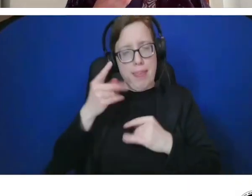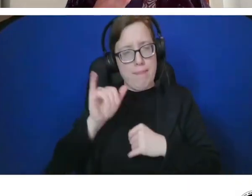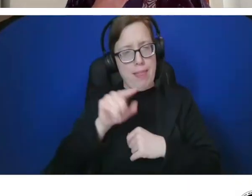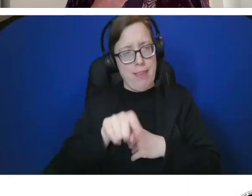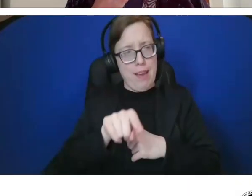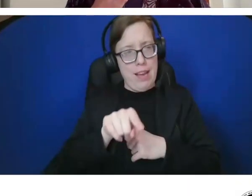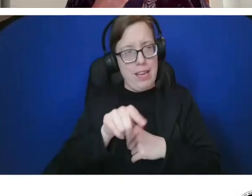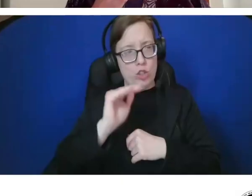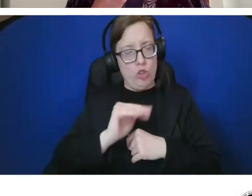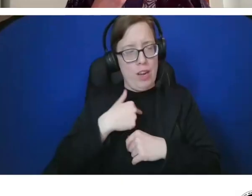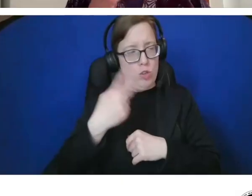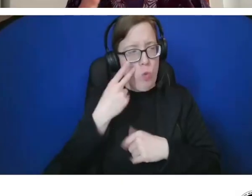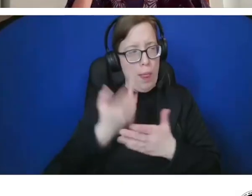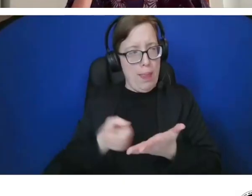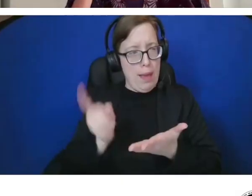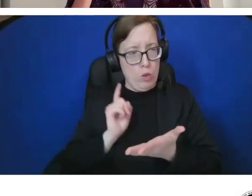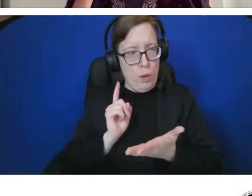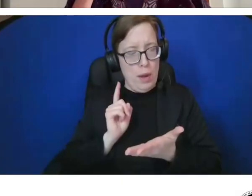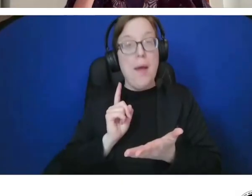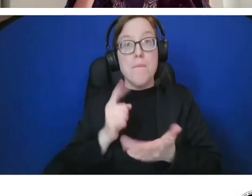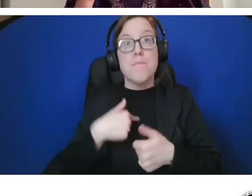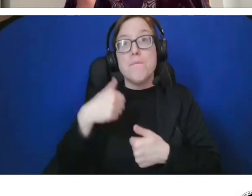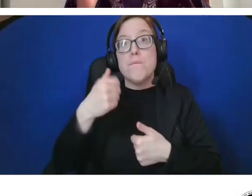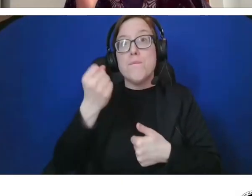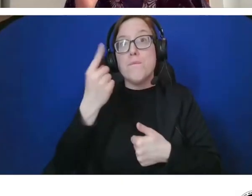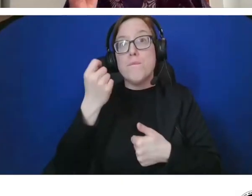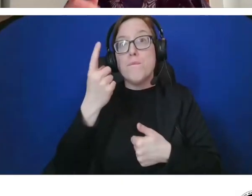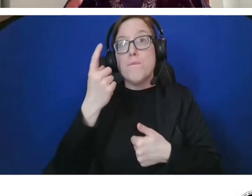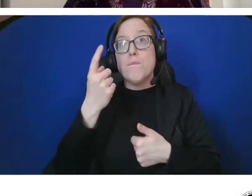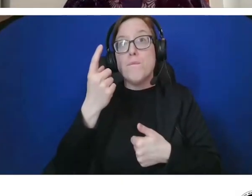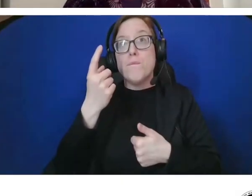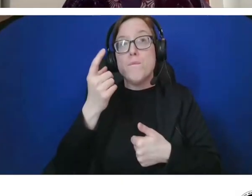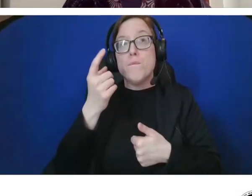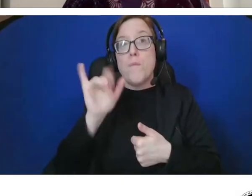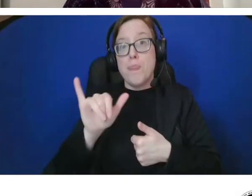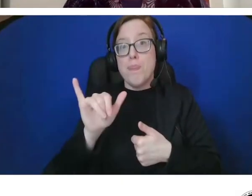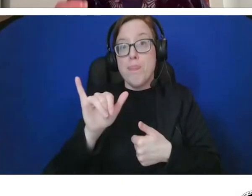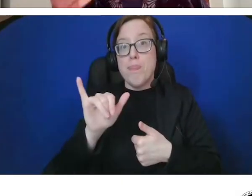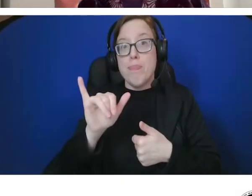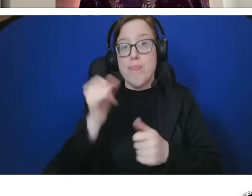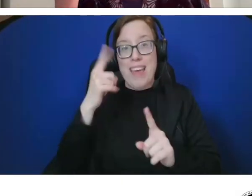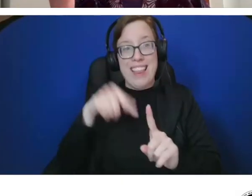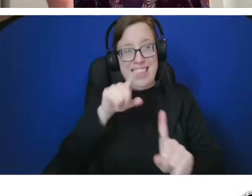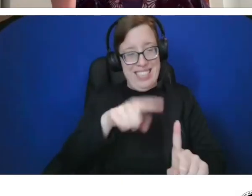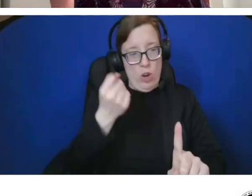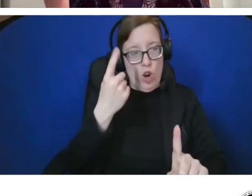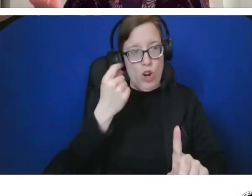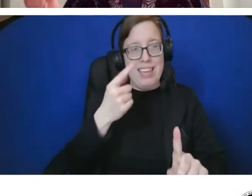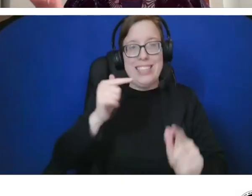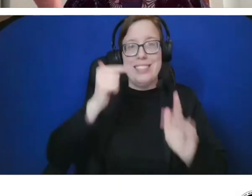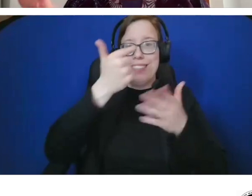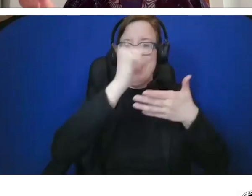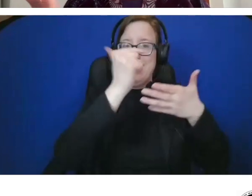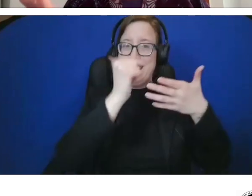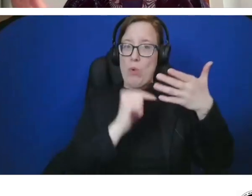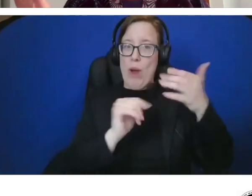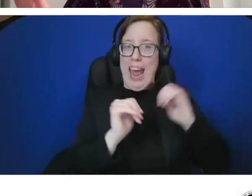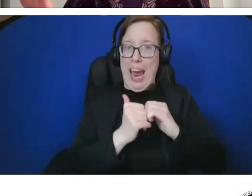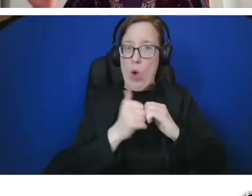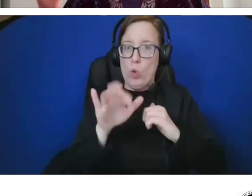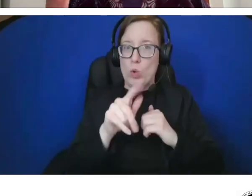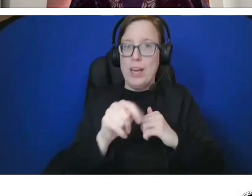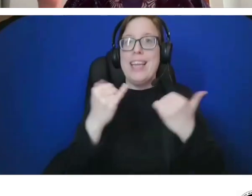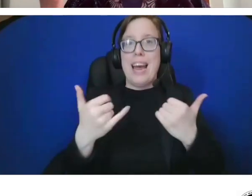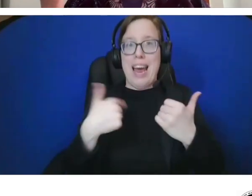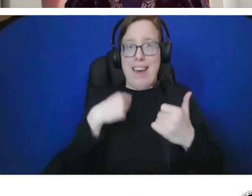going to have to think about this about the child I saw last week, but I understood the question that they need to understand kind of like a sequence of how to do